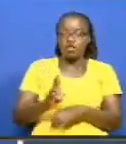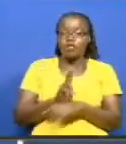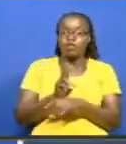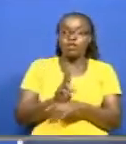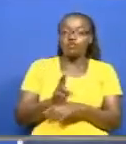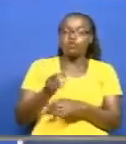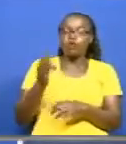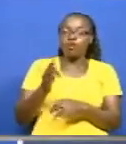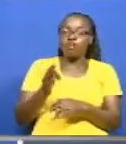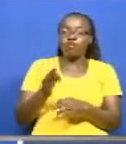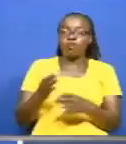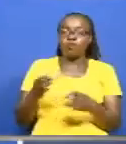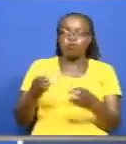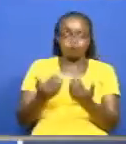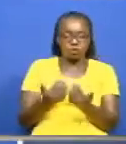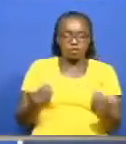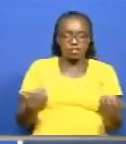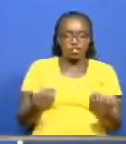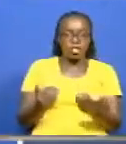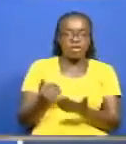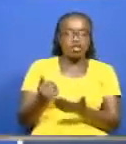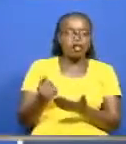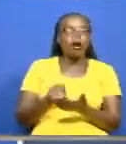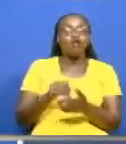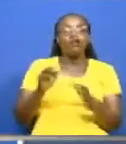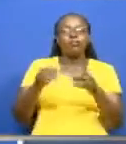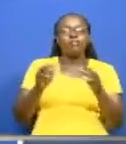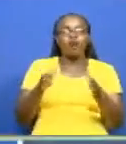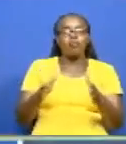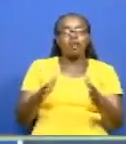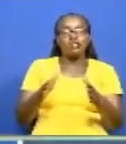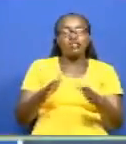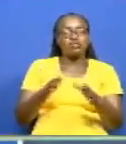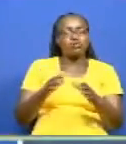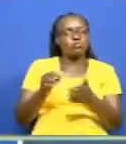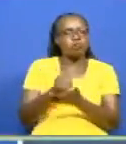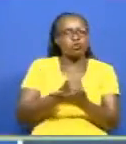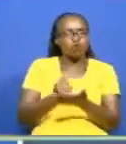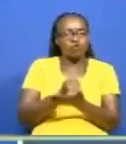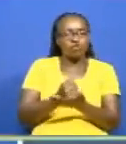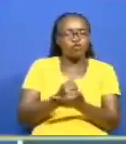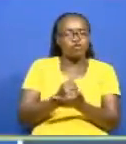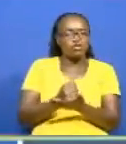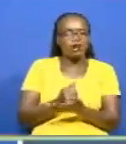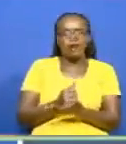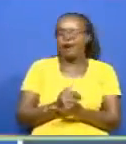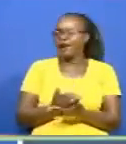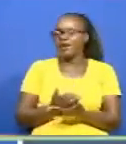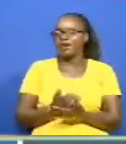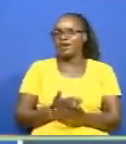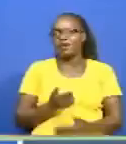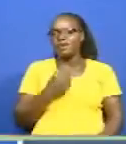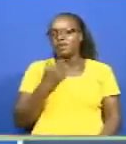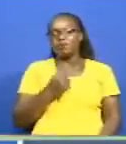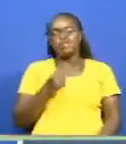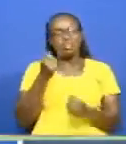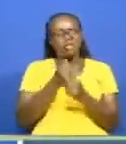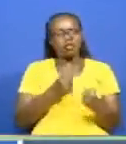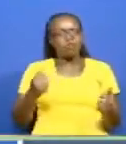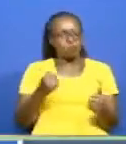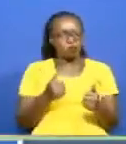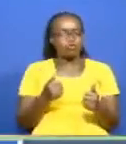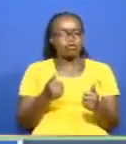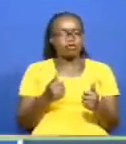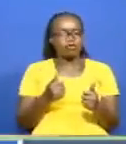cooperative assets as well as farmers' coffee as collateral outlawed. And we say there is no way you can take assets